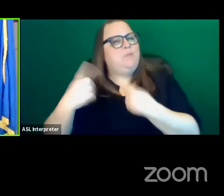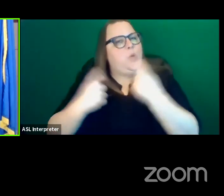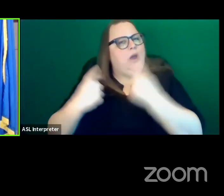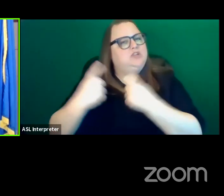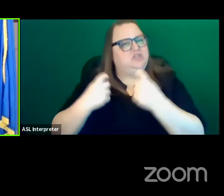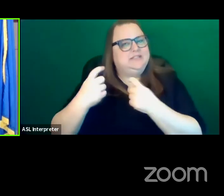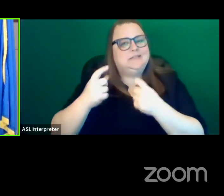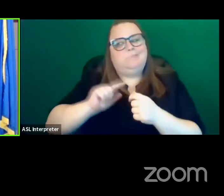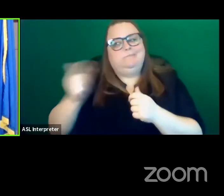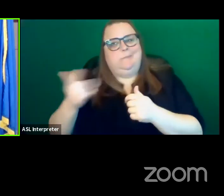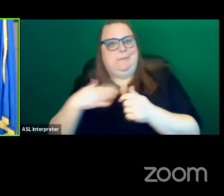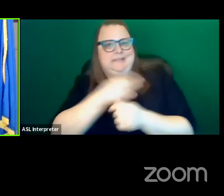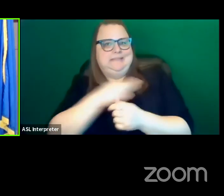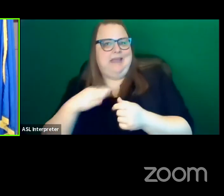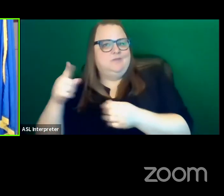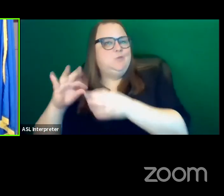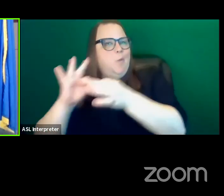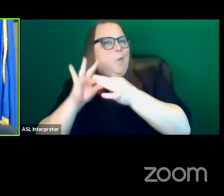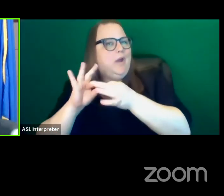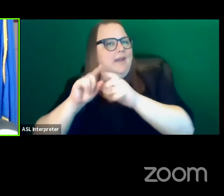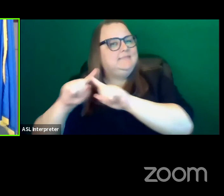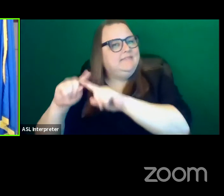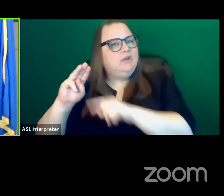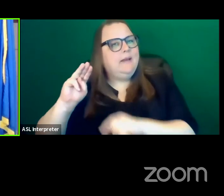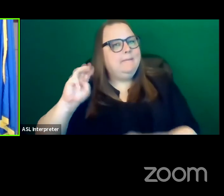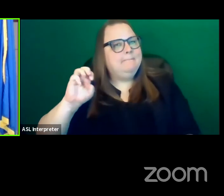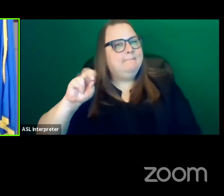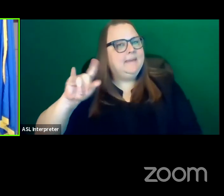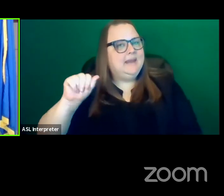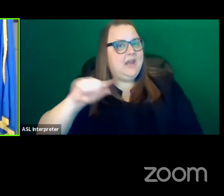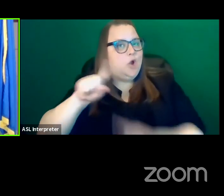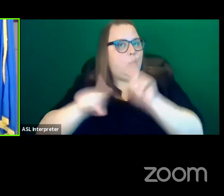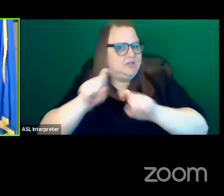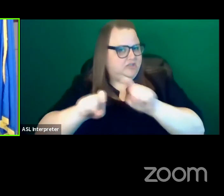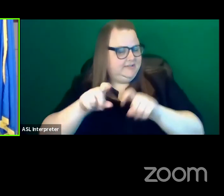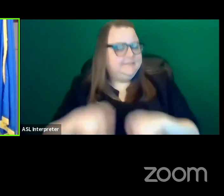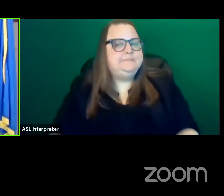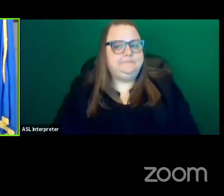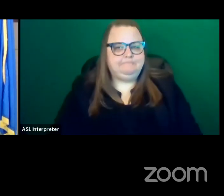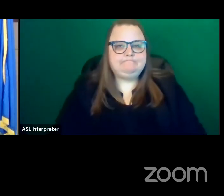to coordinate the media questions and question and answer period.